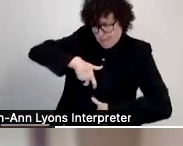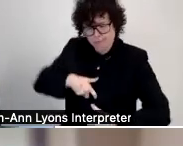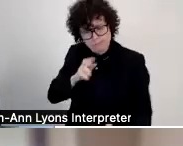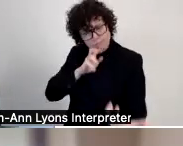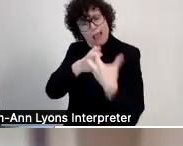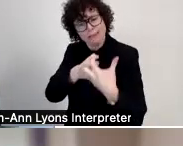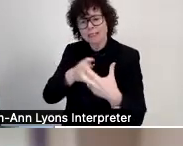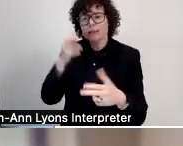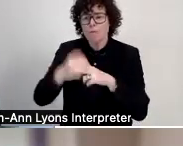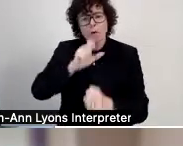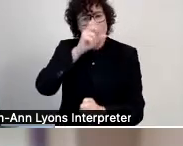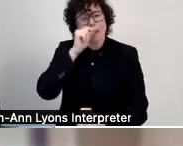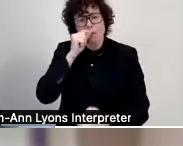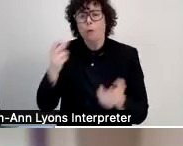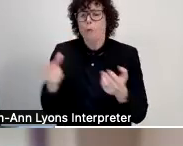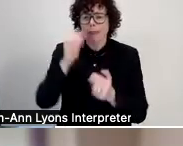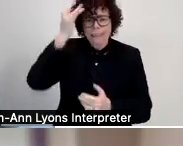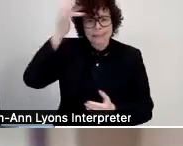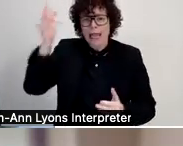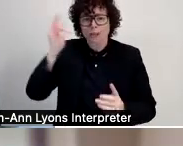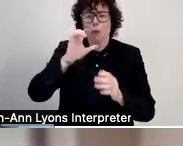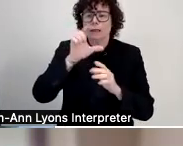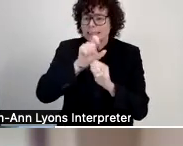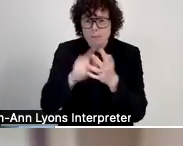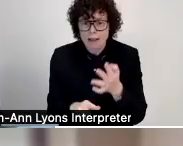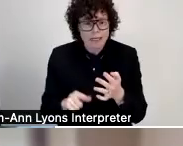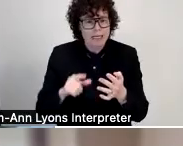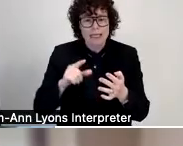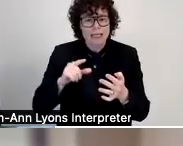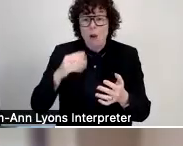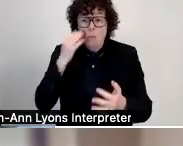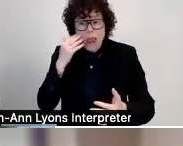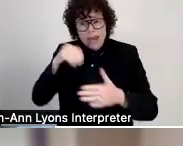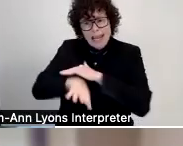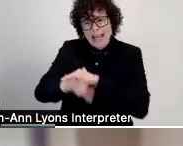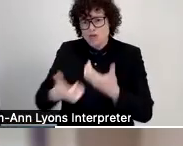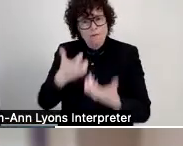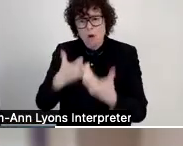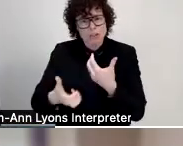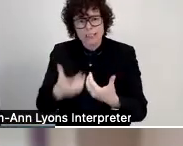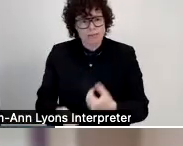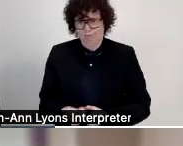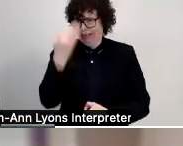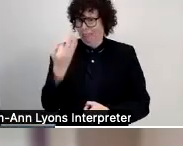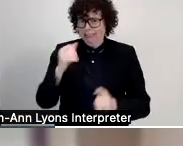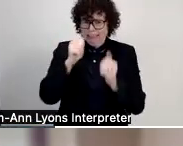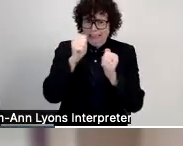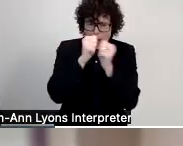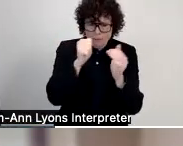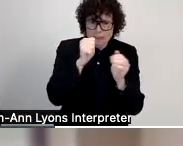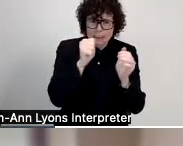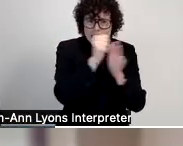accessible. A lot of health students do not learn about intellectual disability at university. The framework